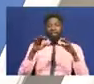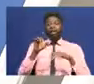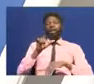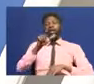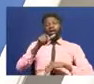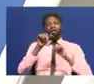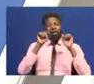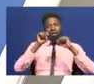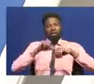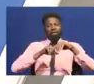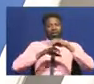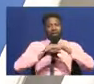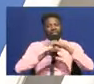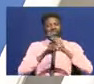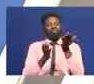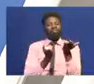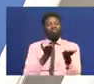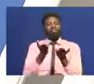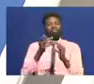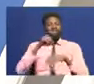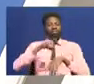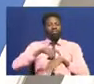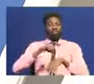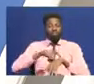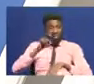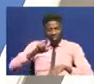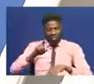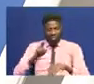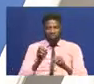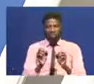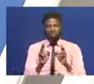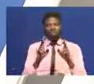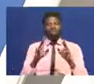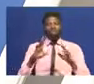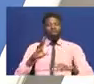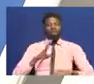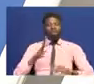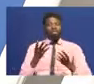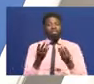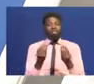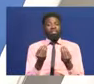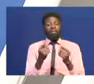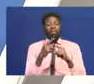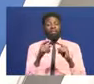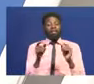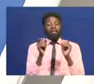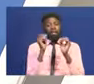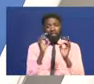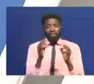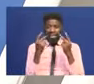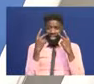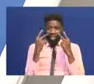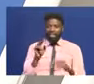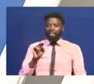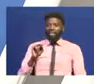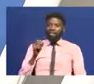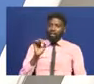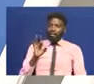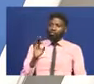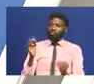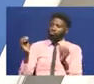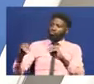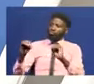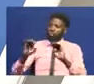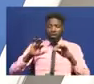financial difficulty at the time when you need to access the service. Mm-hmm. So that's one of the problems. But again, if you talk about the contribution structure for NHIF, NHIF